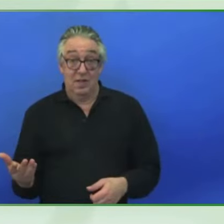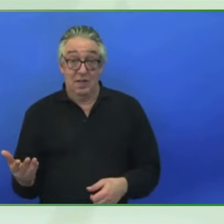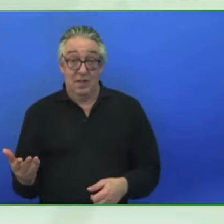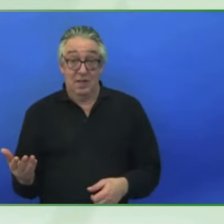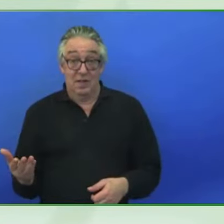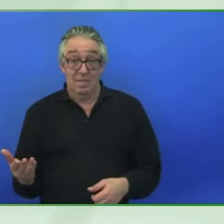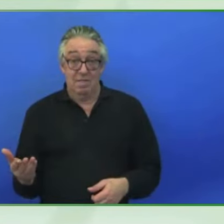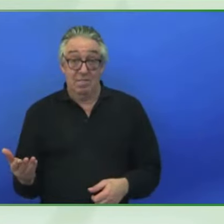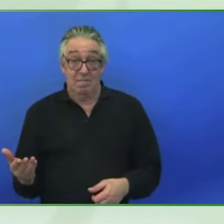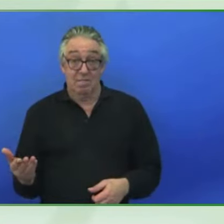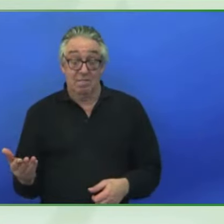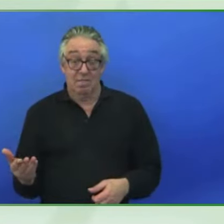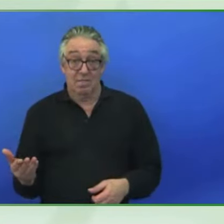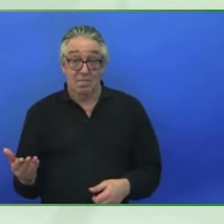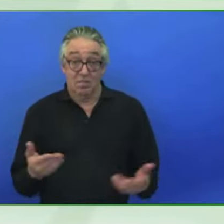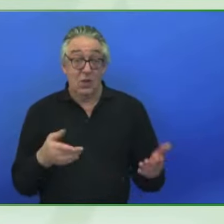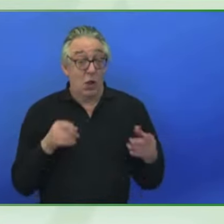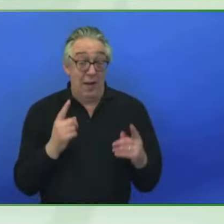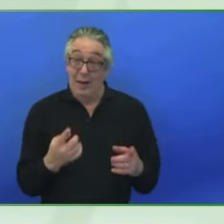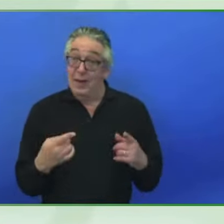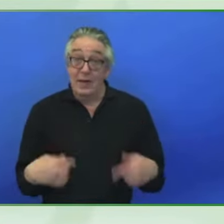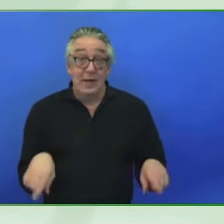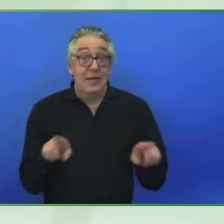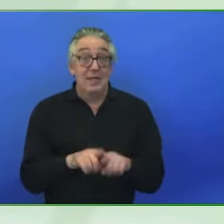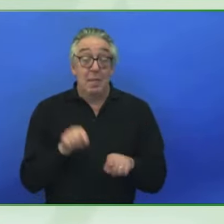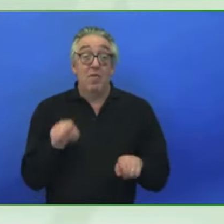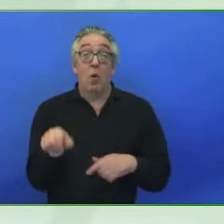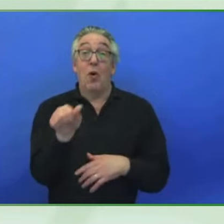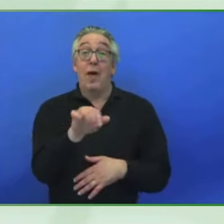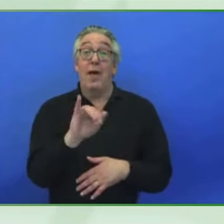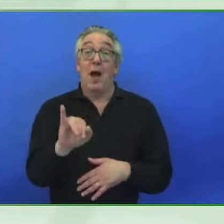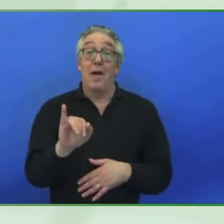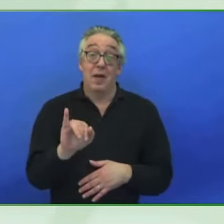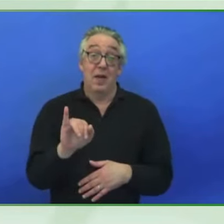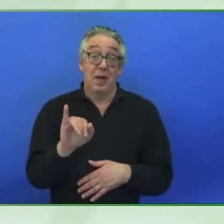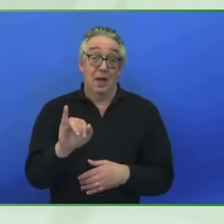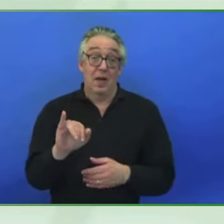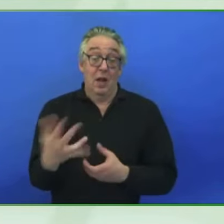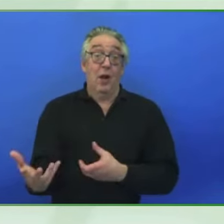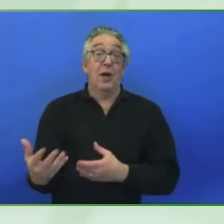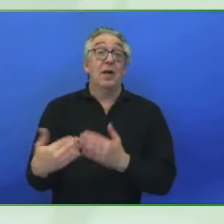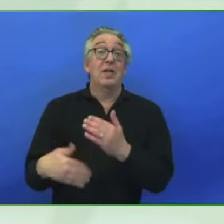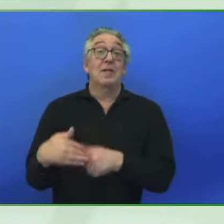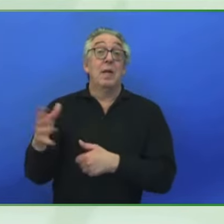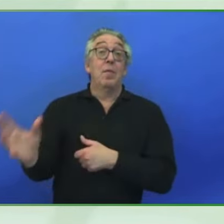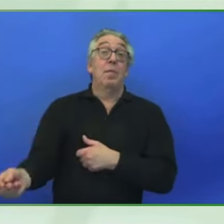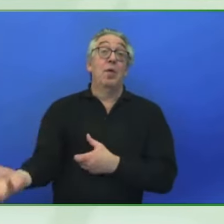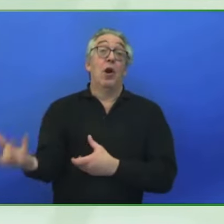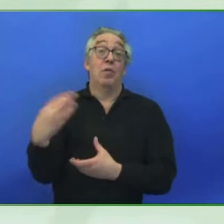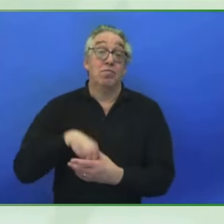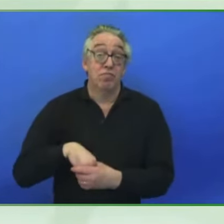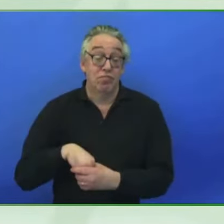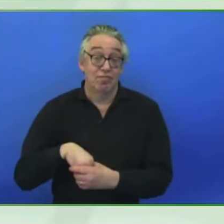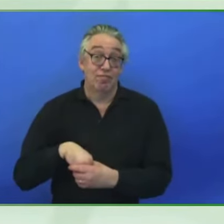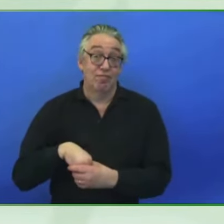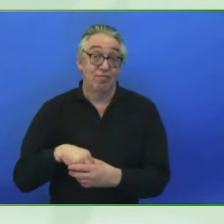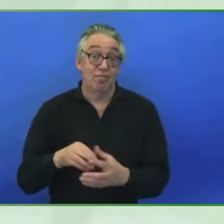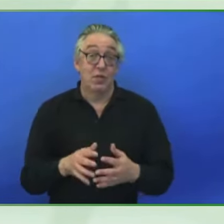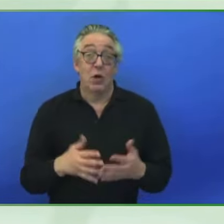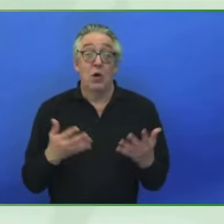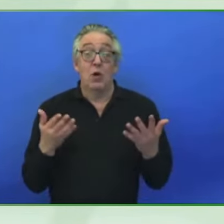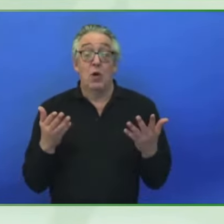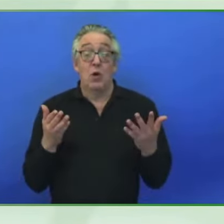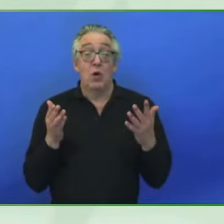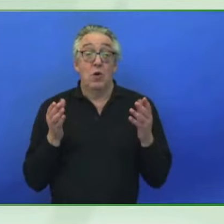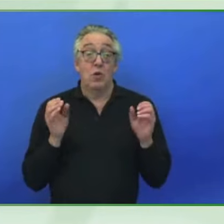That's going to be exactly the same for the inclusion of people with disabilities in AI-driven experiences moving forward. So the AI for Accessibility program